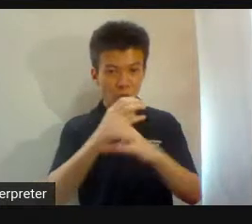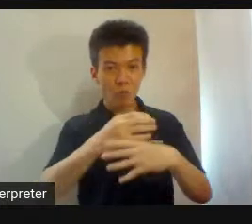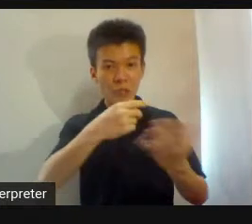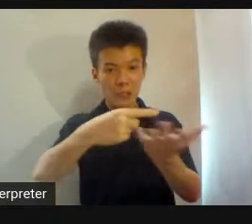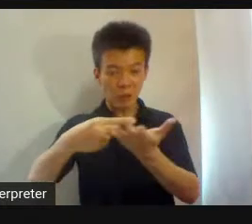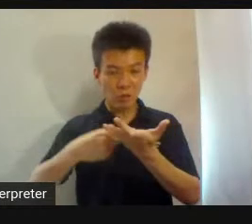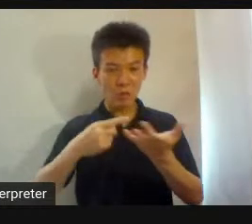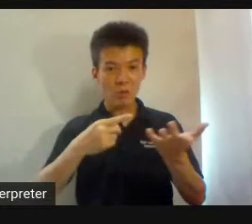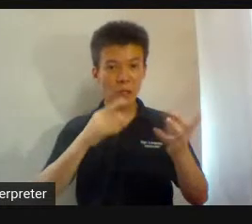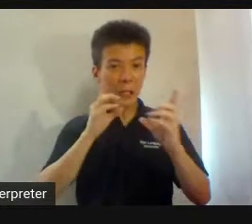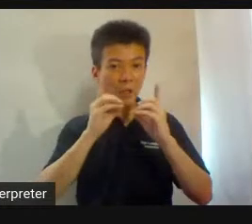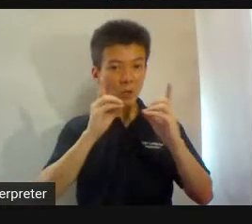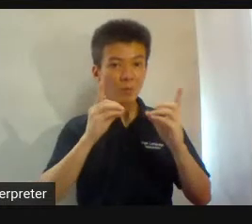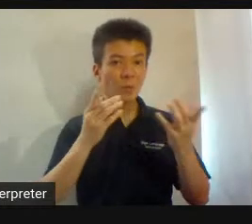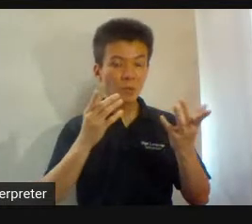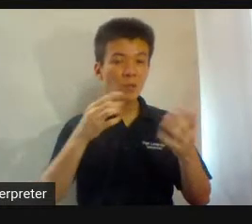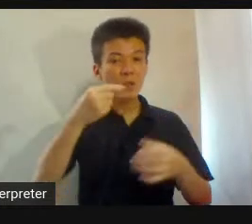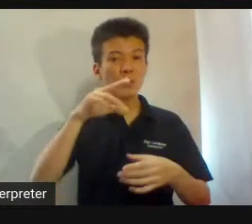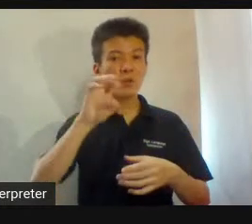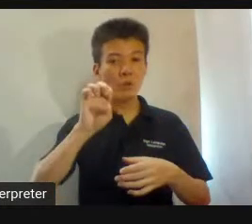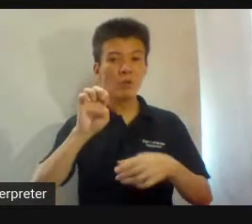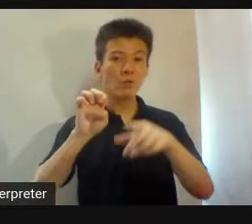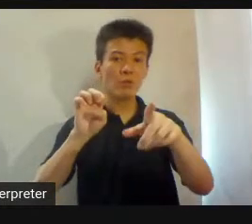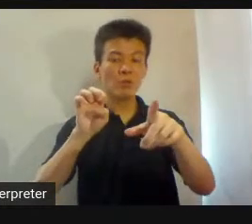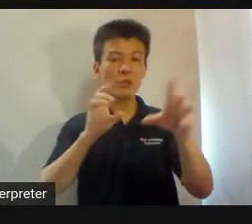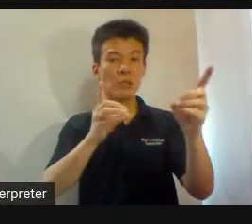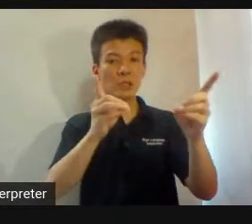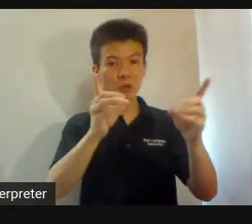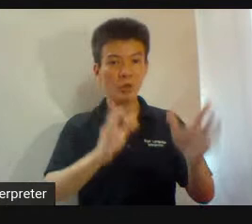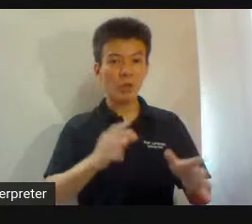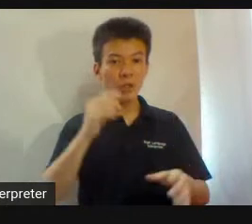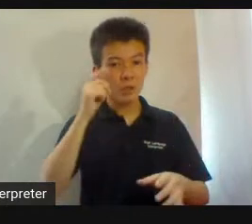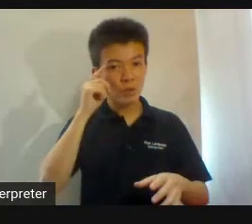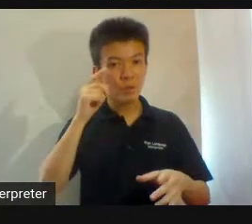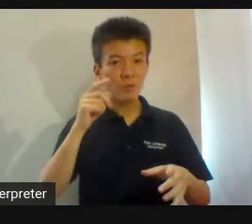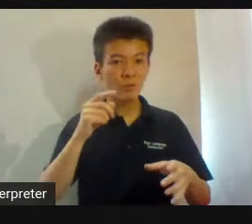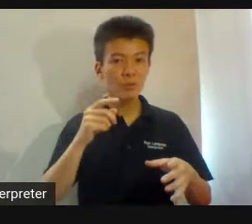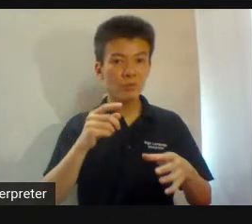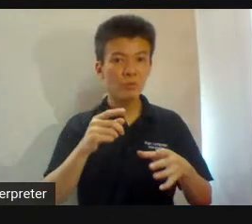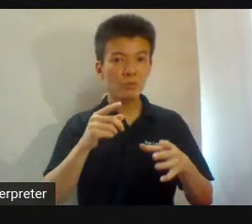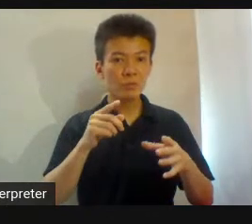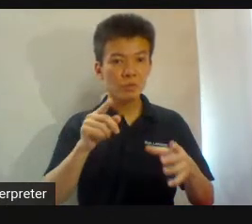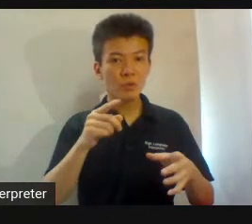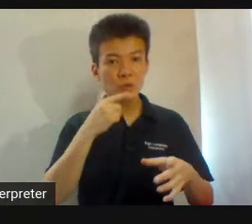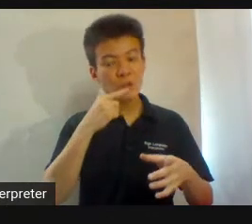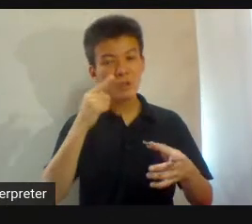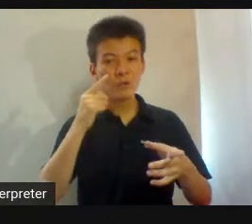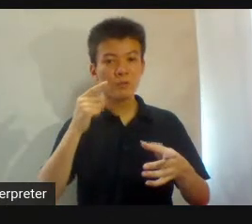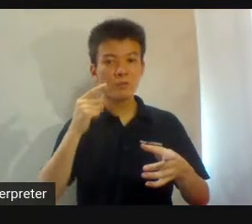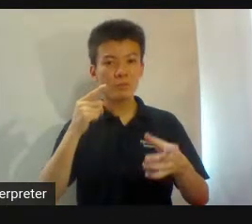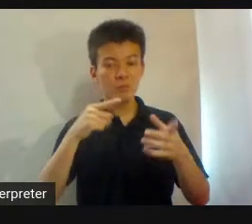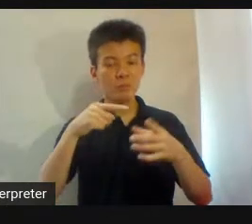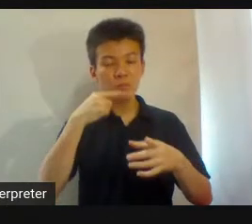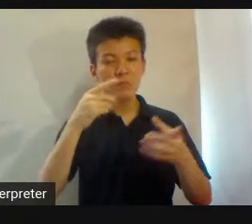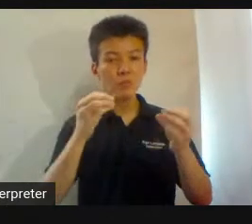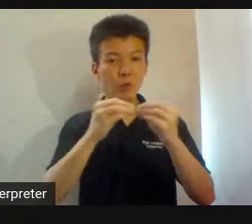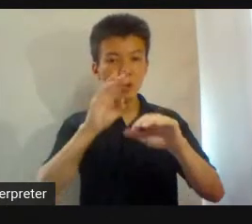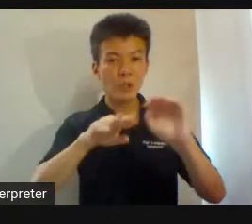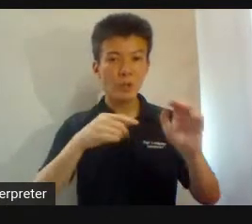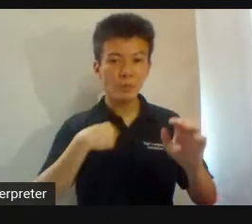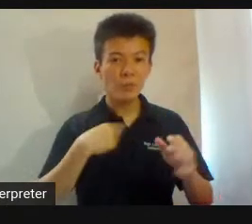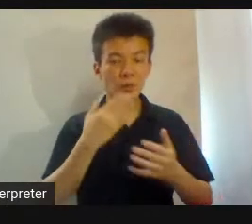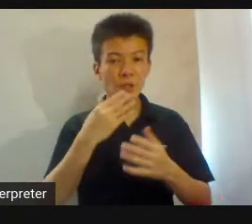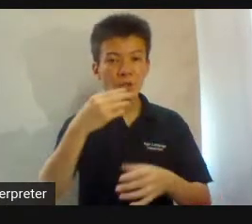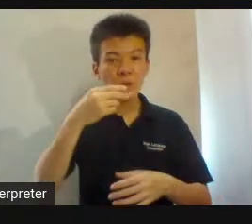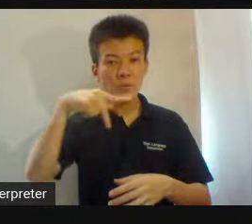and dialogue. And maybe Grace, because Grace was the director, so I'd love Grace to jump in actually. She'll say it far better than me. Thank you,